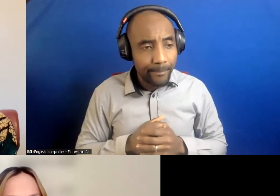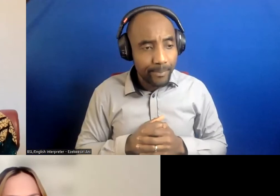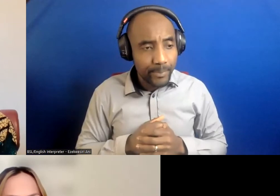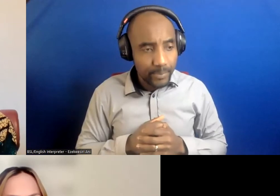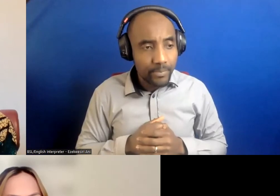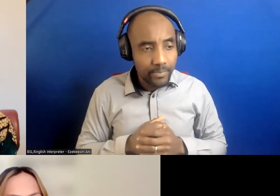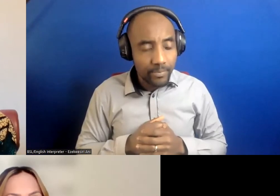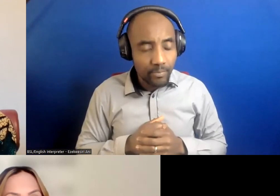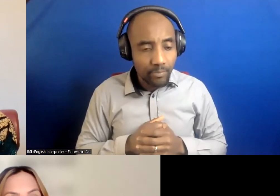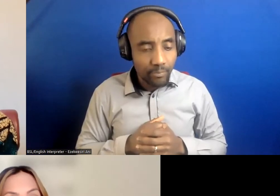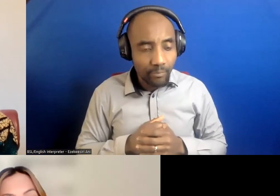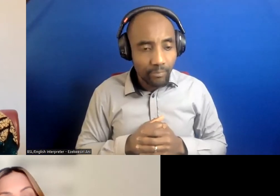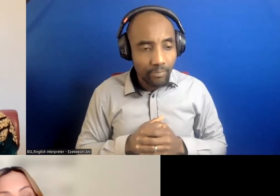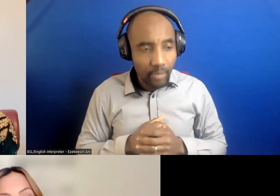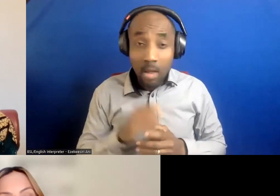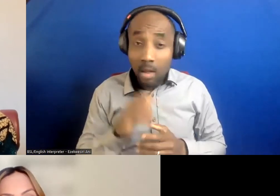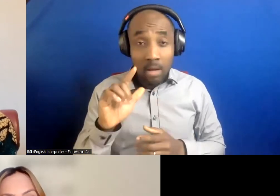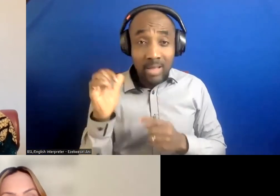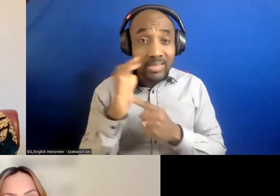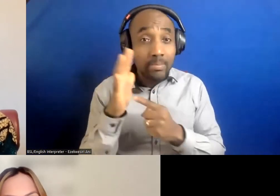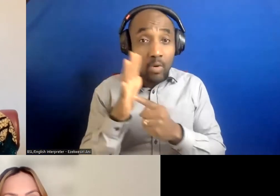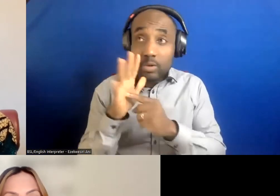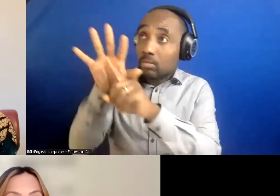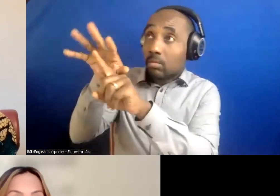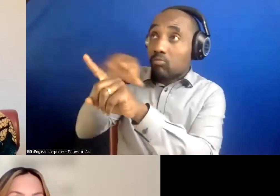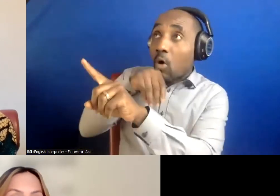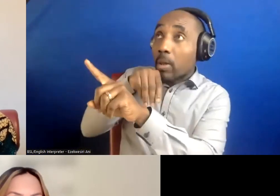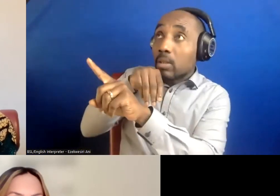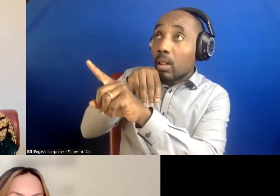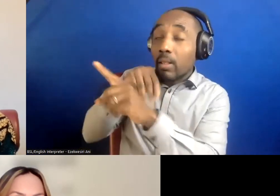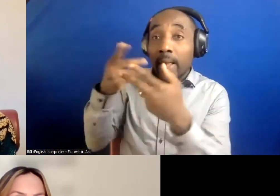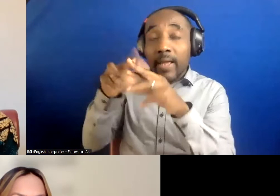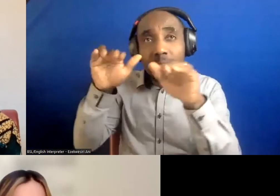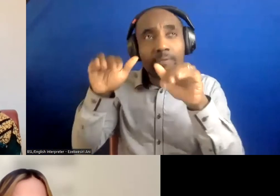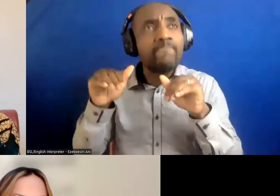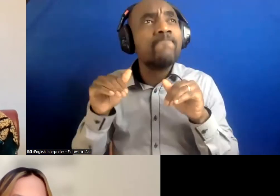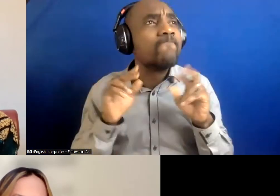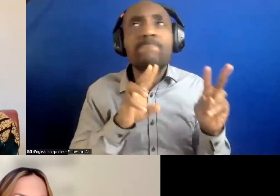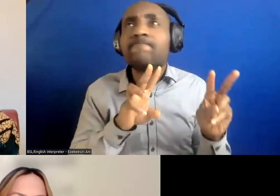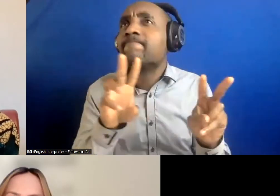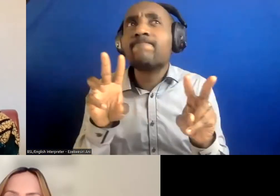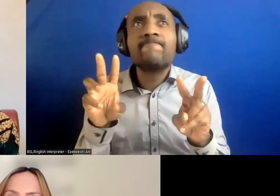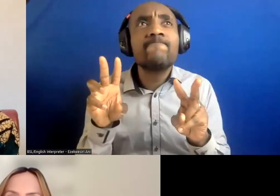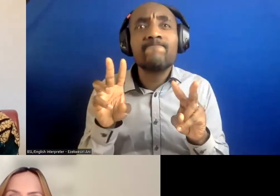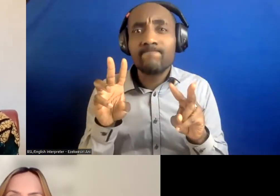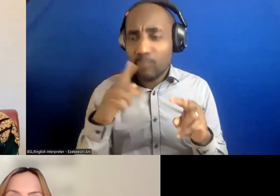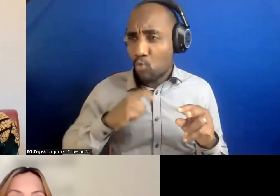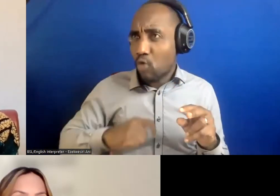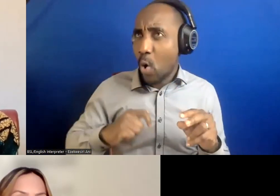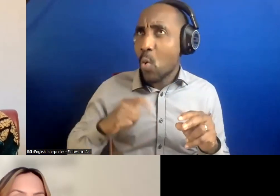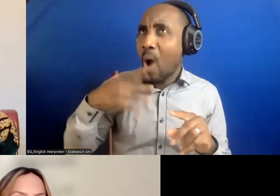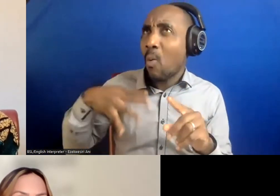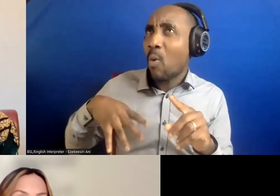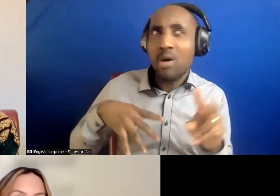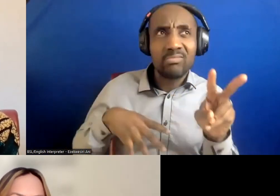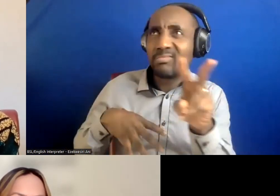very important, if you don't see any that look like you within that position, it becomes very difficult to